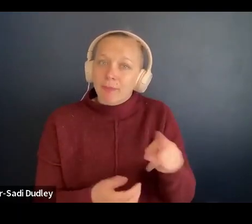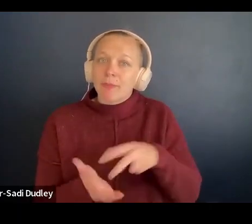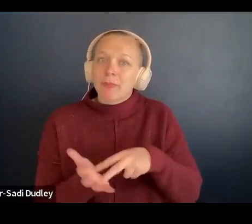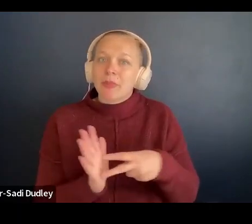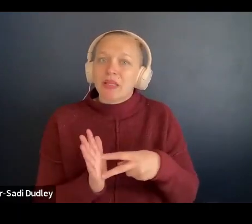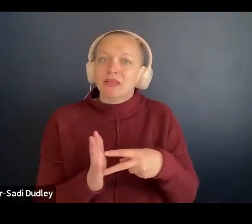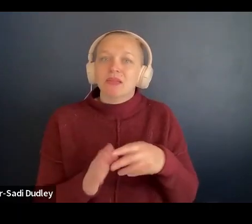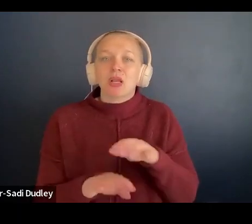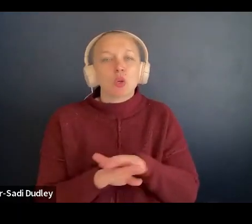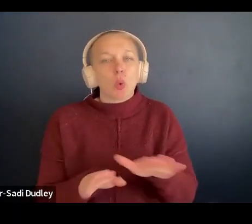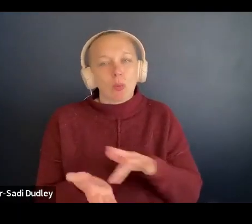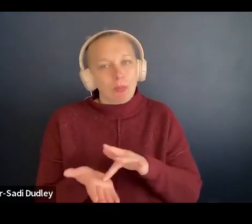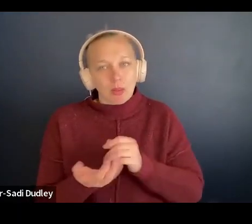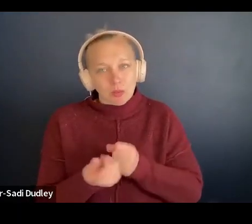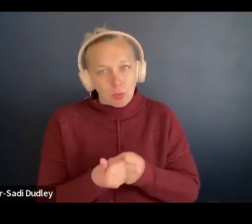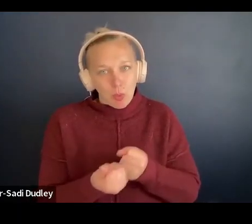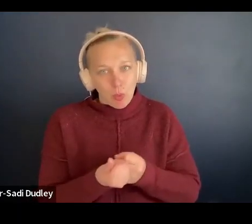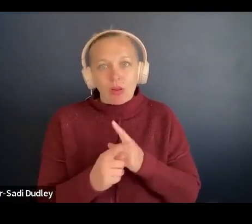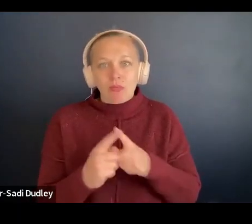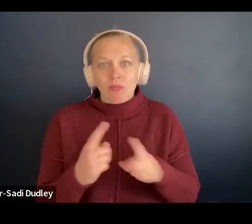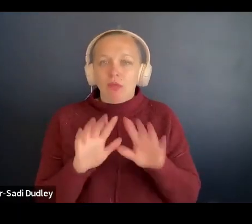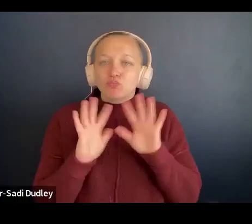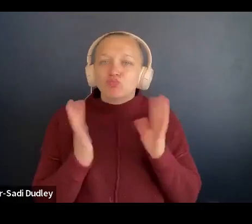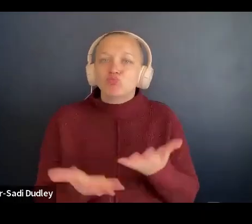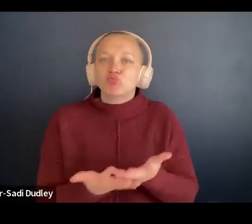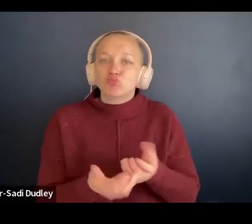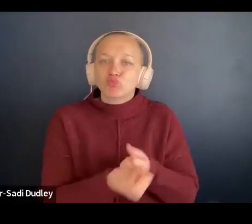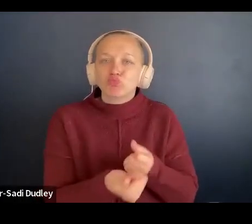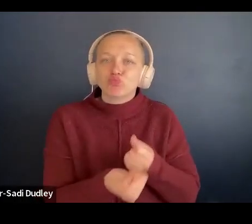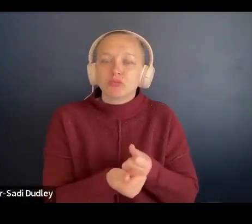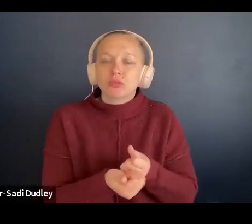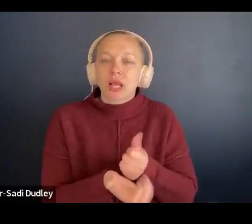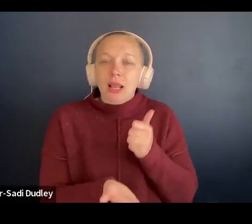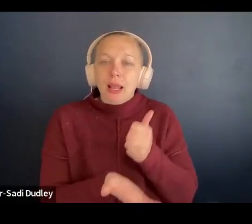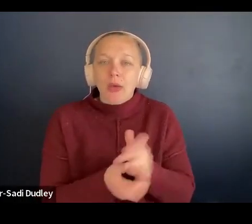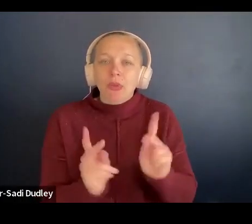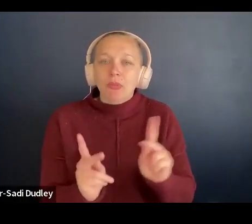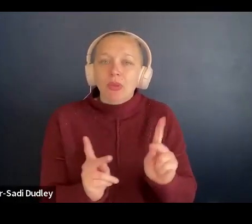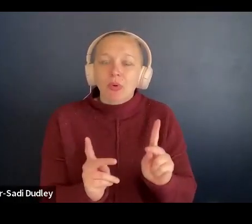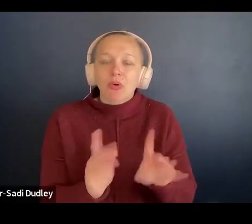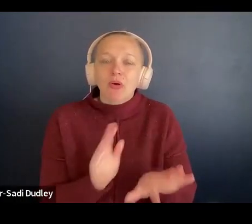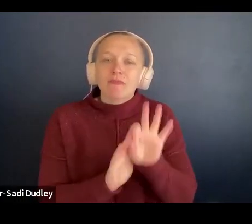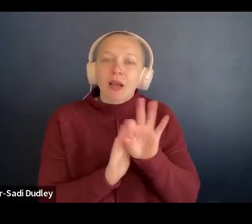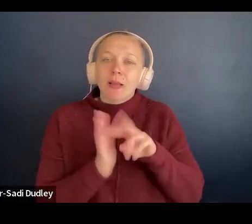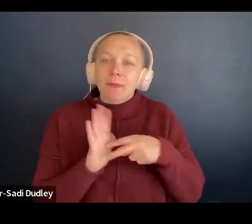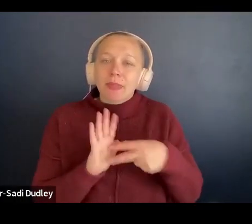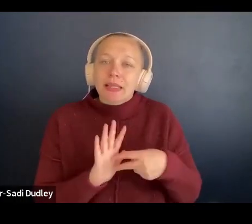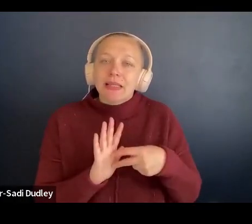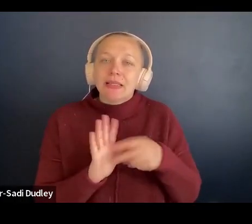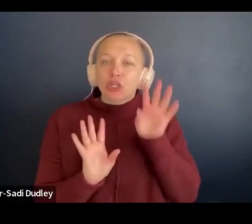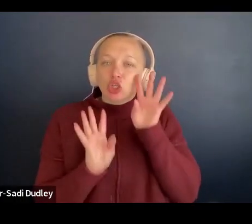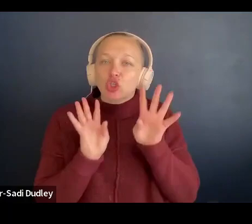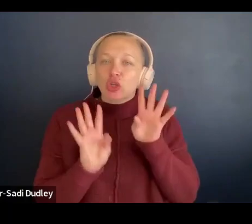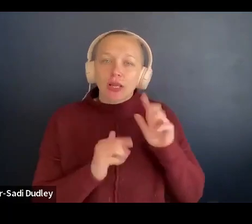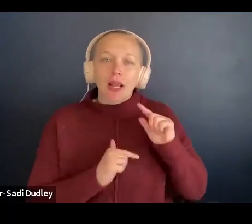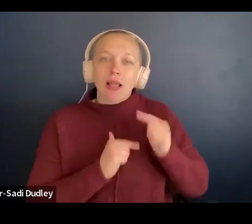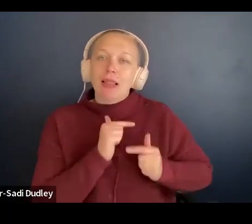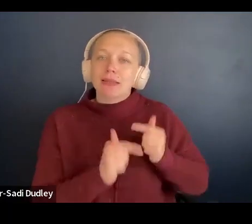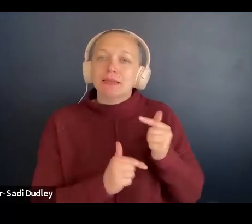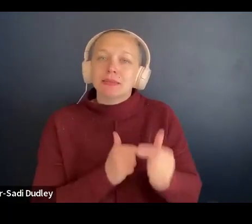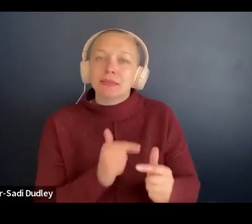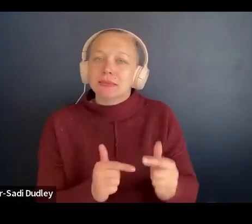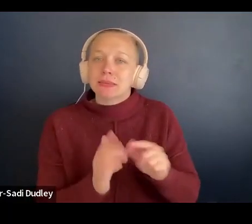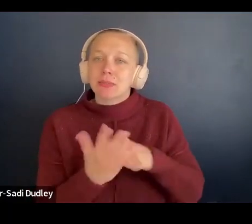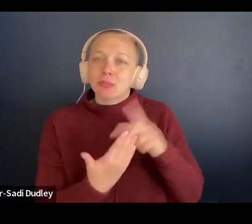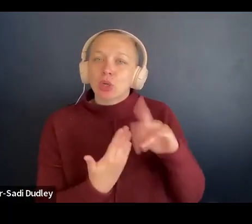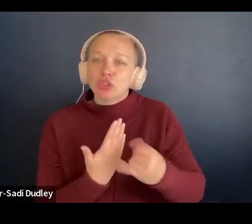their loved ones through the last days of their life and assisting people in finding meaning, creating a legacy project, and planning